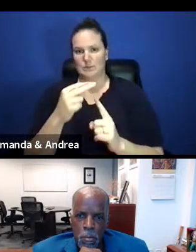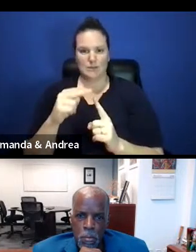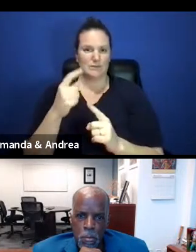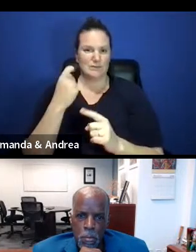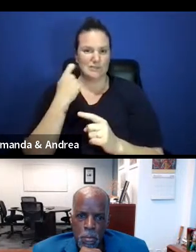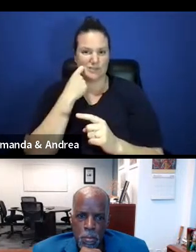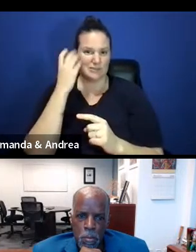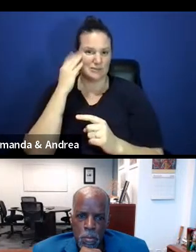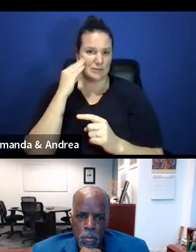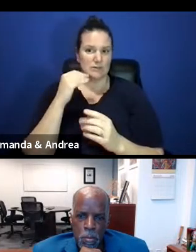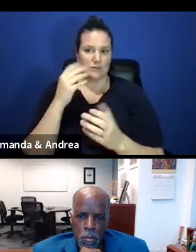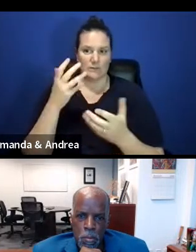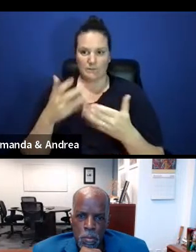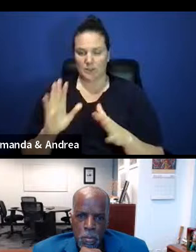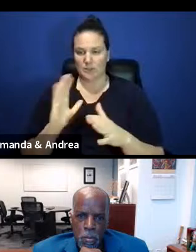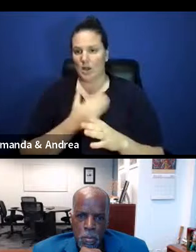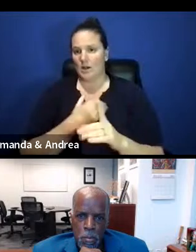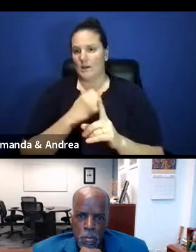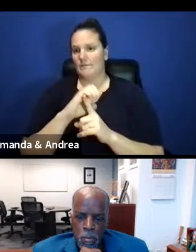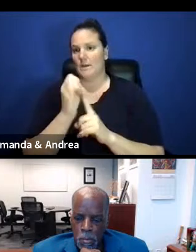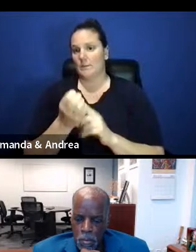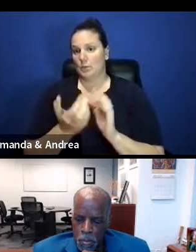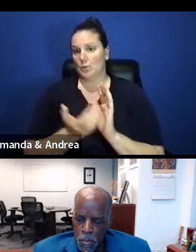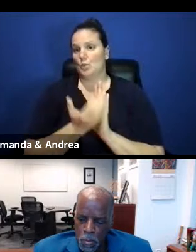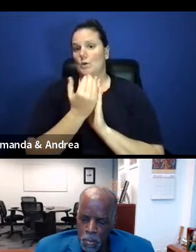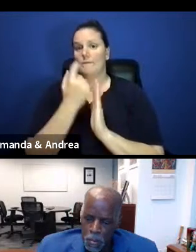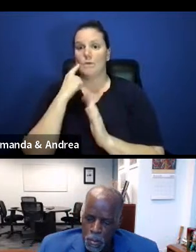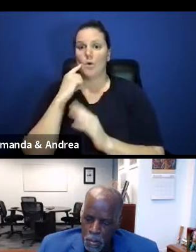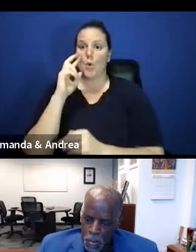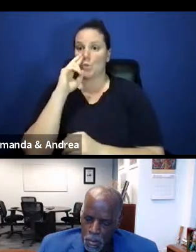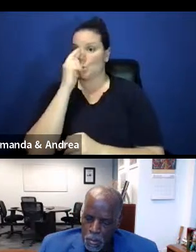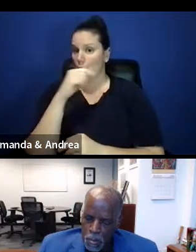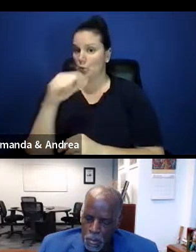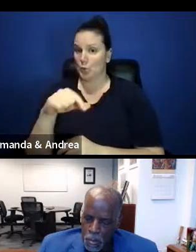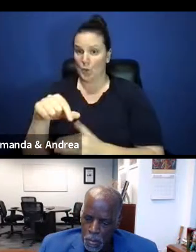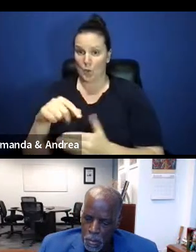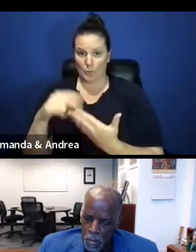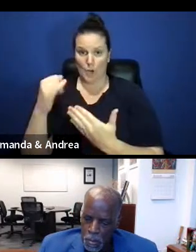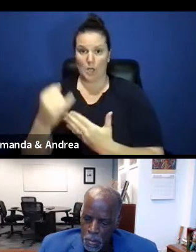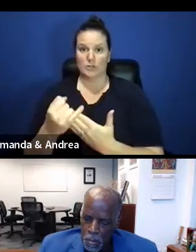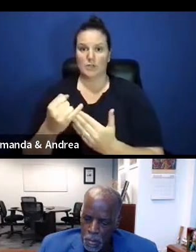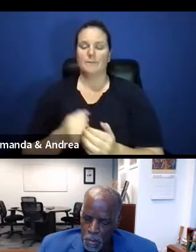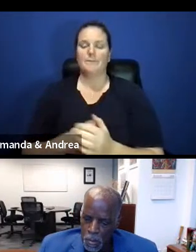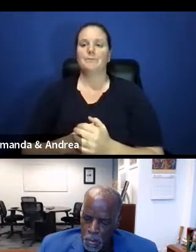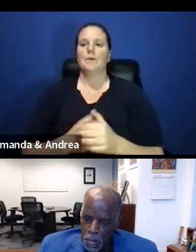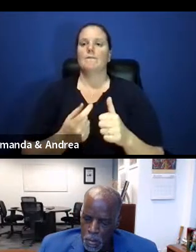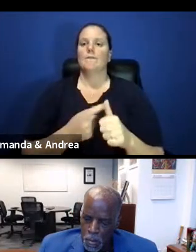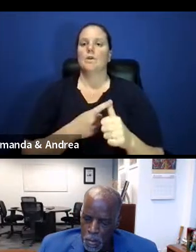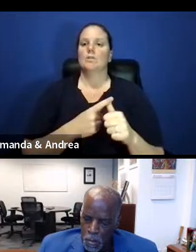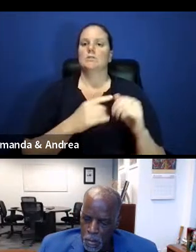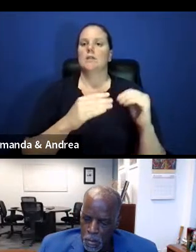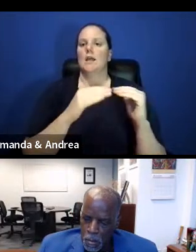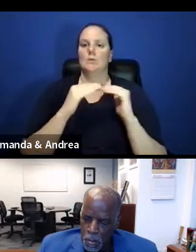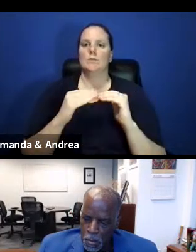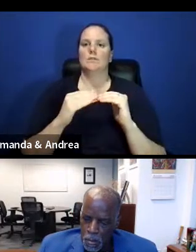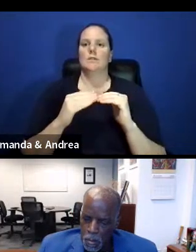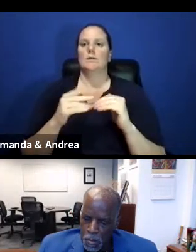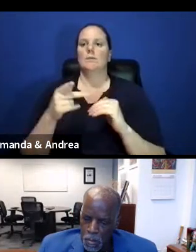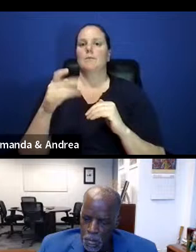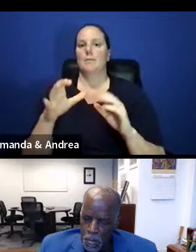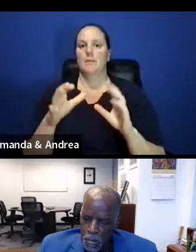had in completing our environmental review process for the Rose Quarter project. So I think first, you know, equity in the public